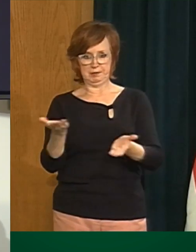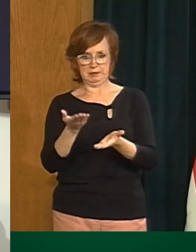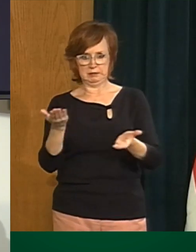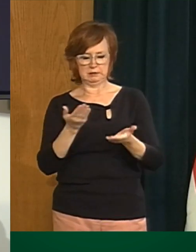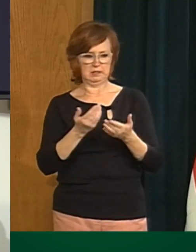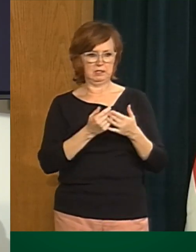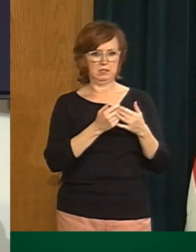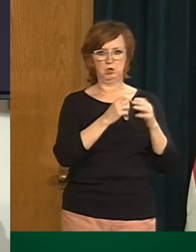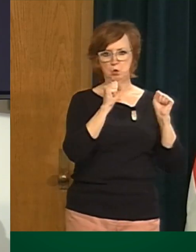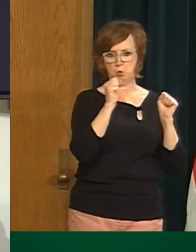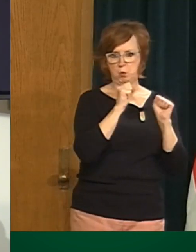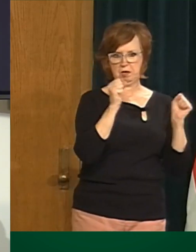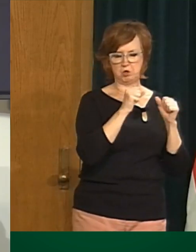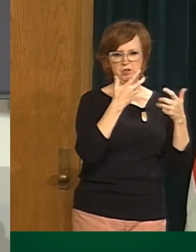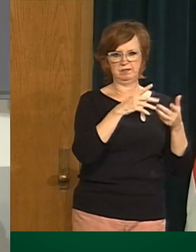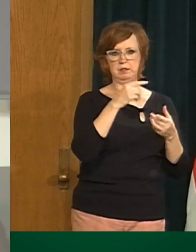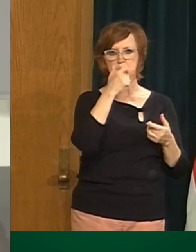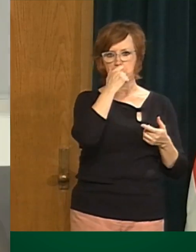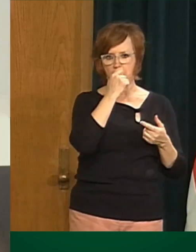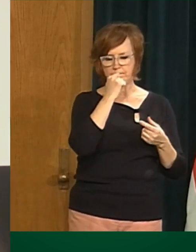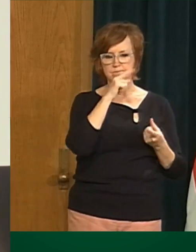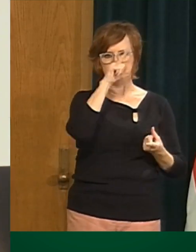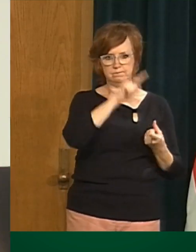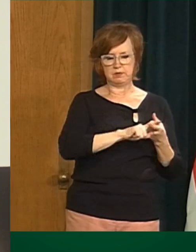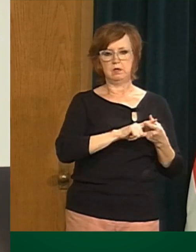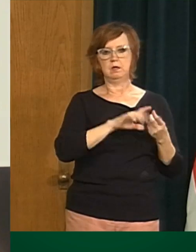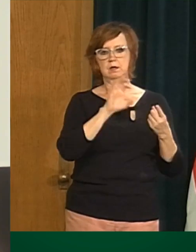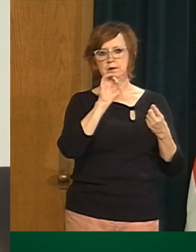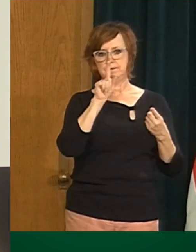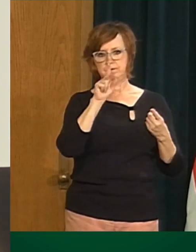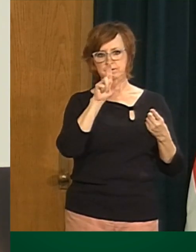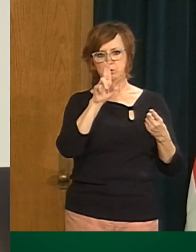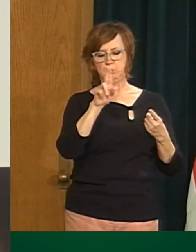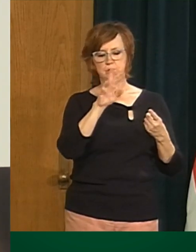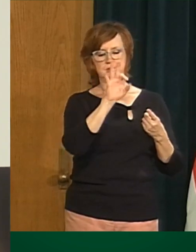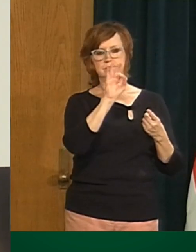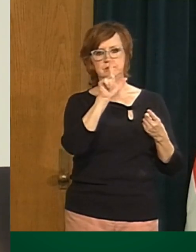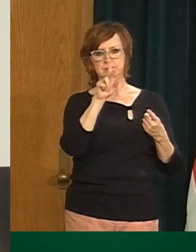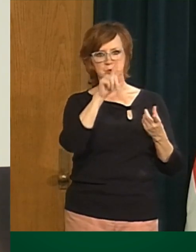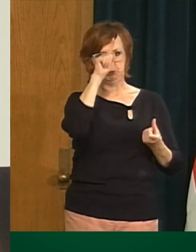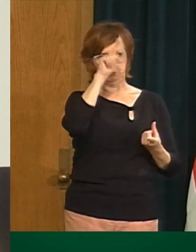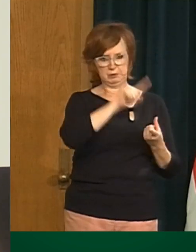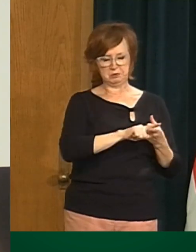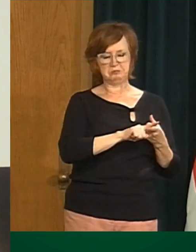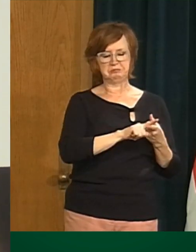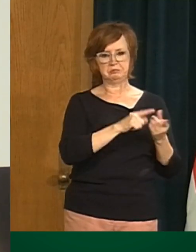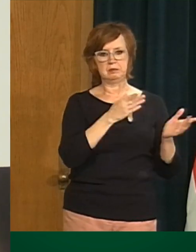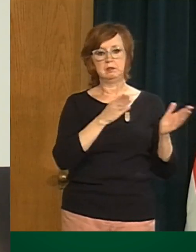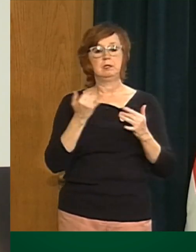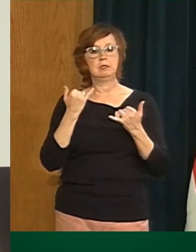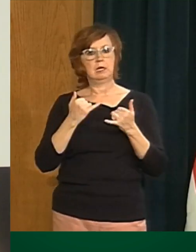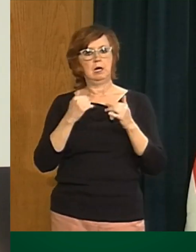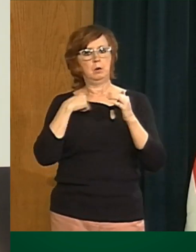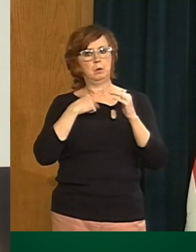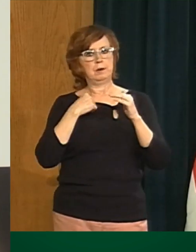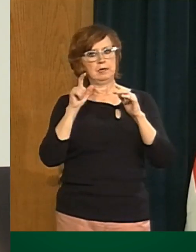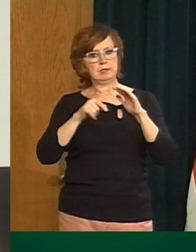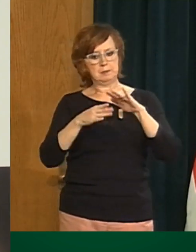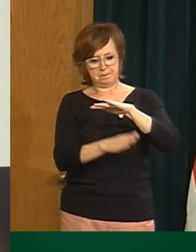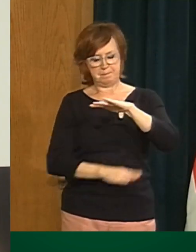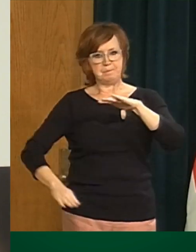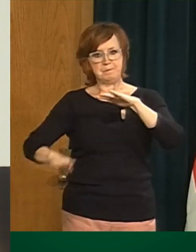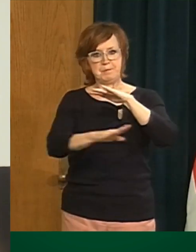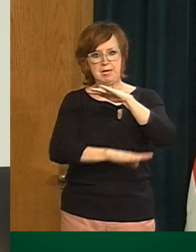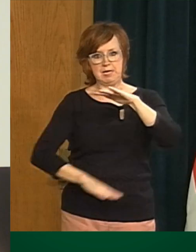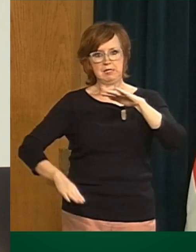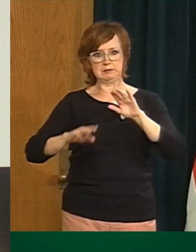testing overall, but we absolutely need to see some baseline testing happening throughout the province. And we really encourage anyone, even